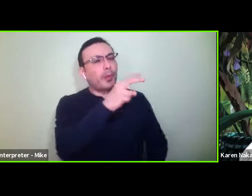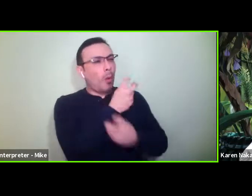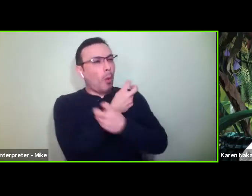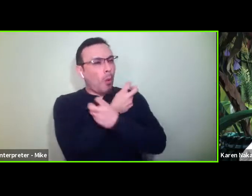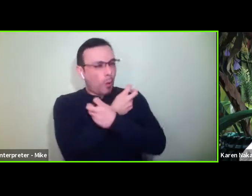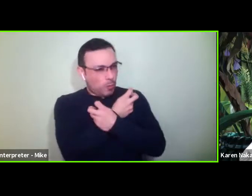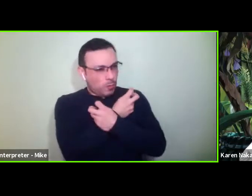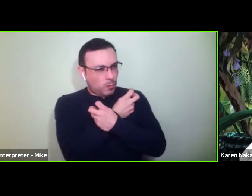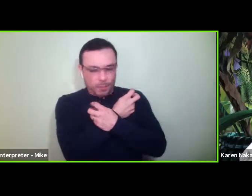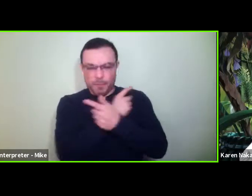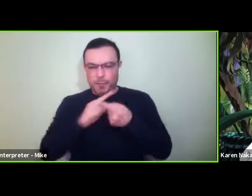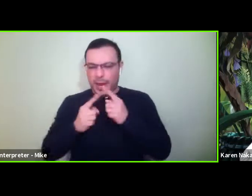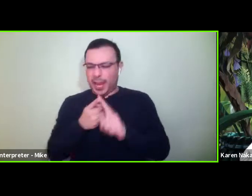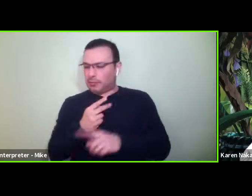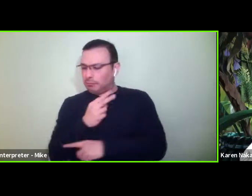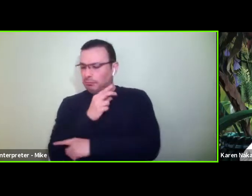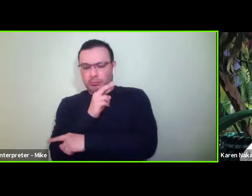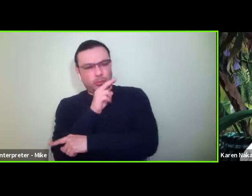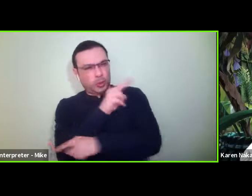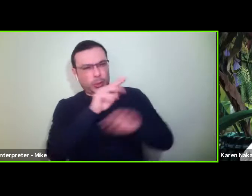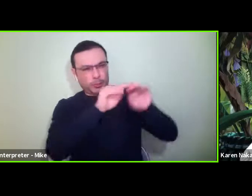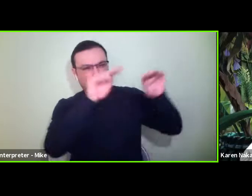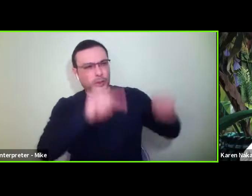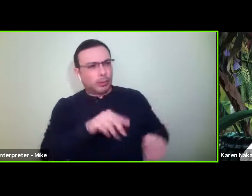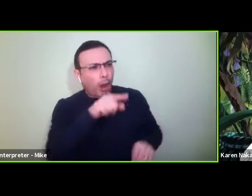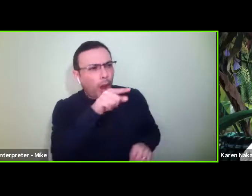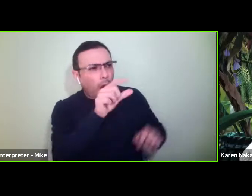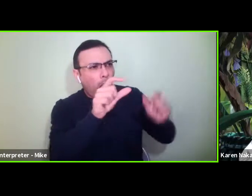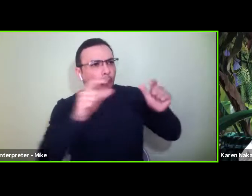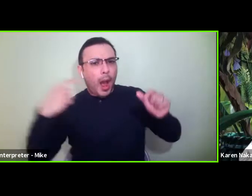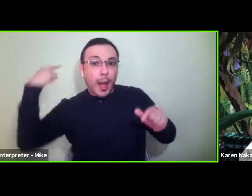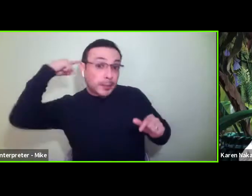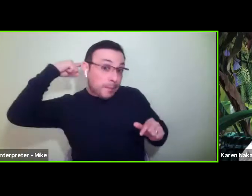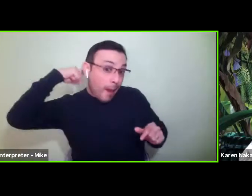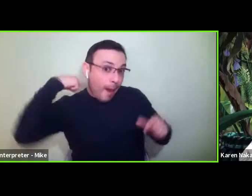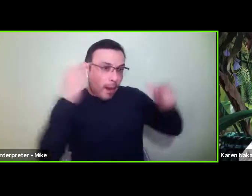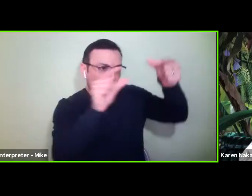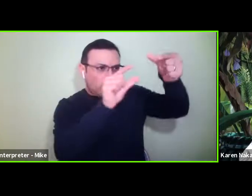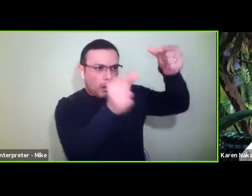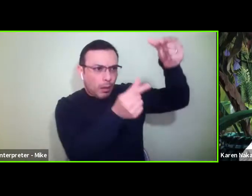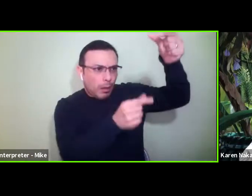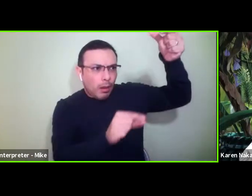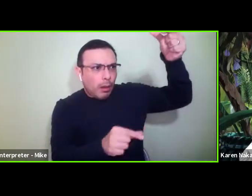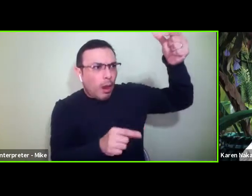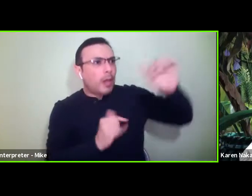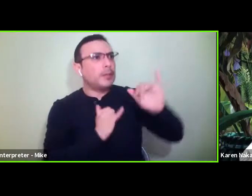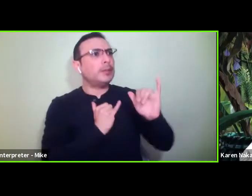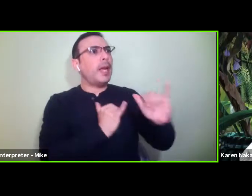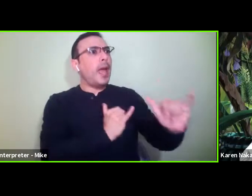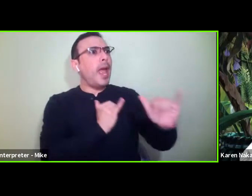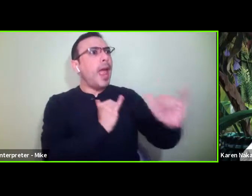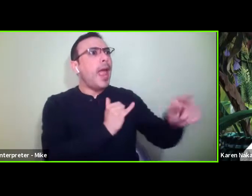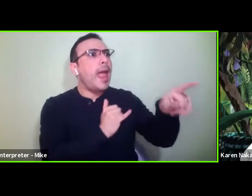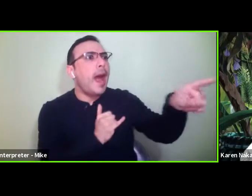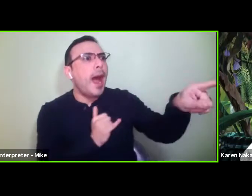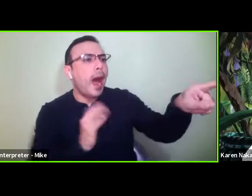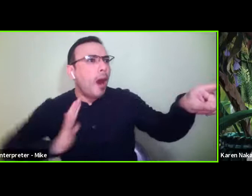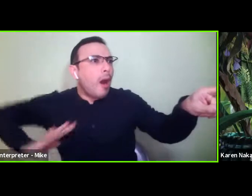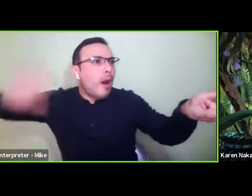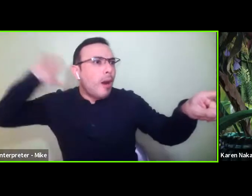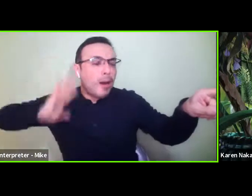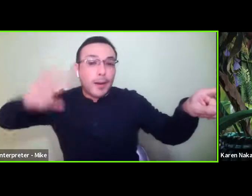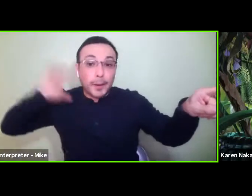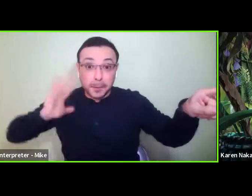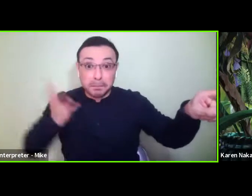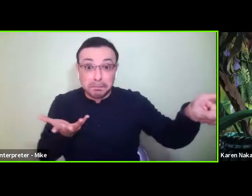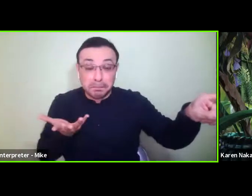She imagined the life that this person might have had. Sometimes our disabilities are visible on our bodies, but what about the